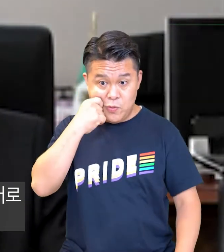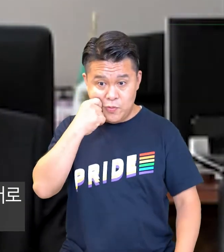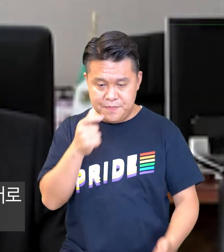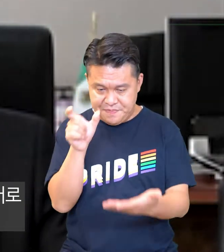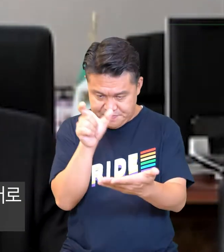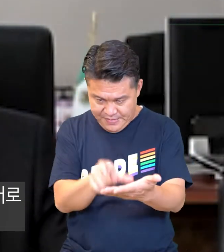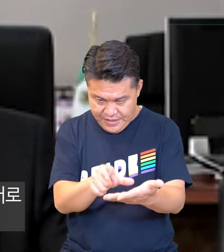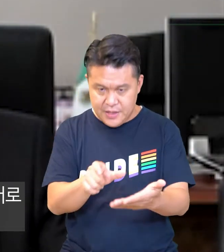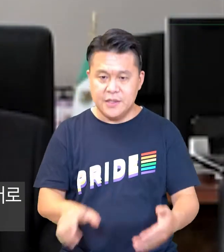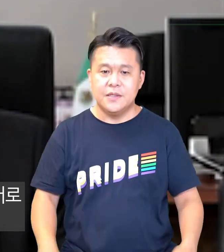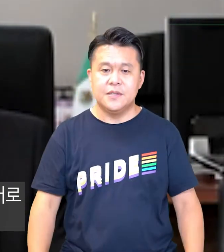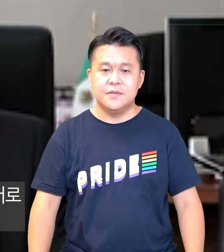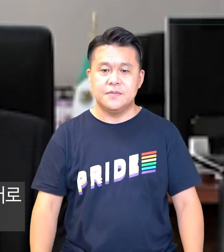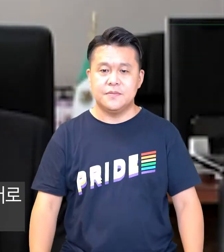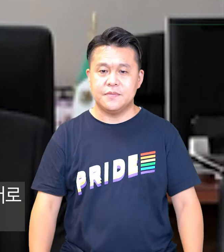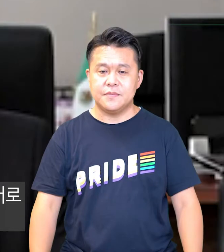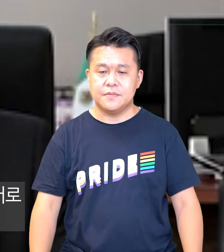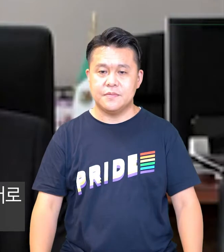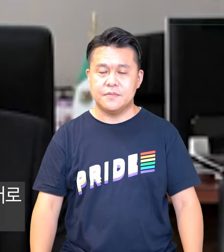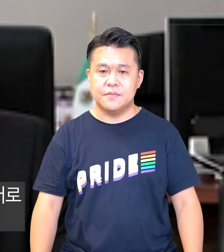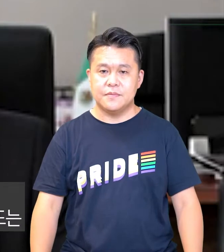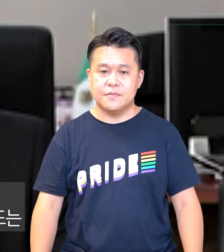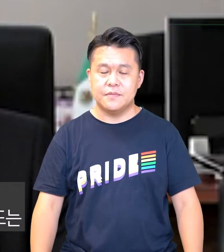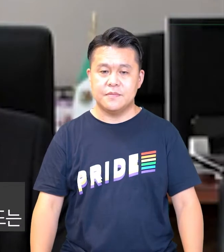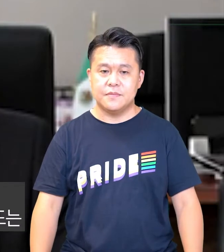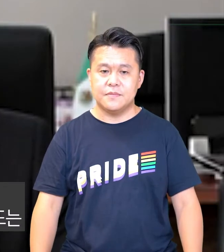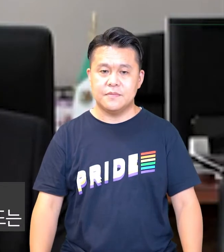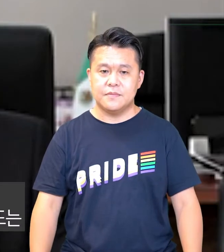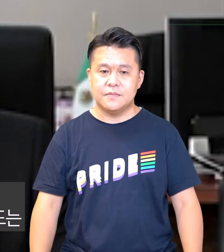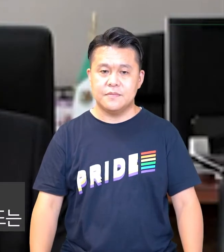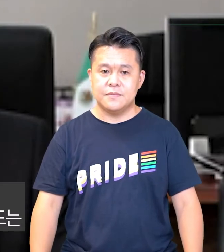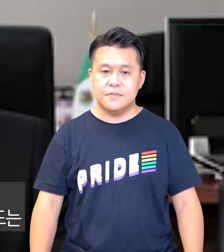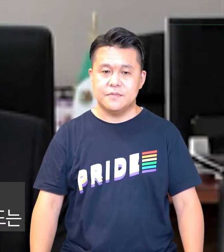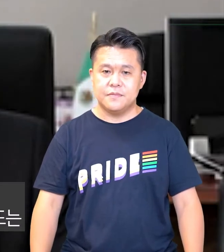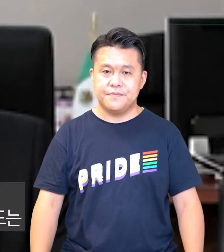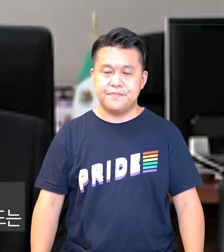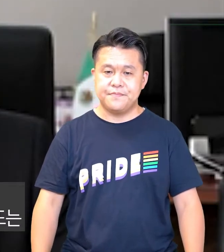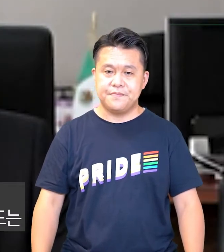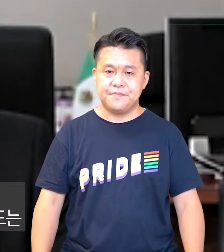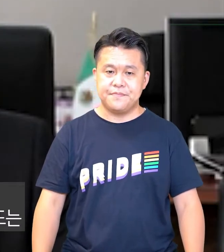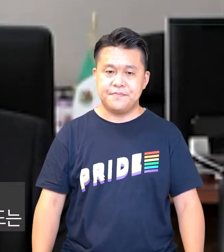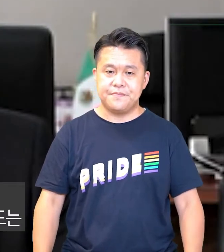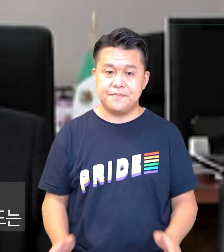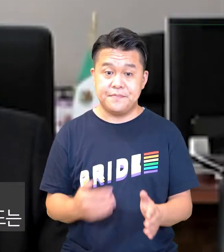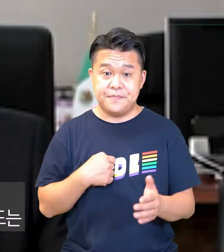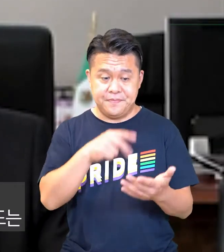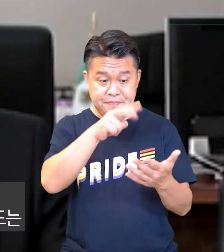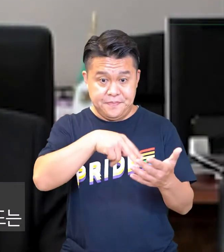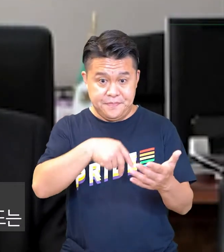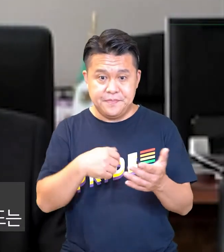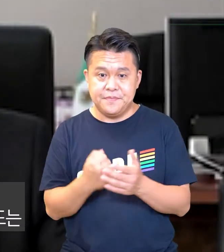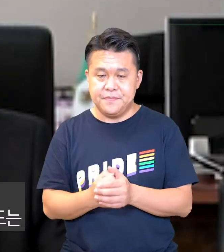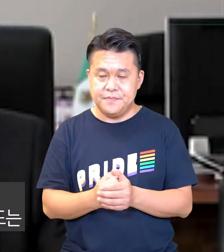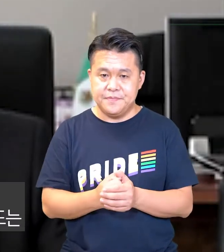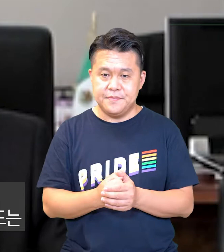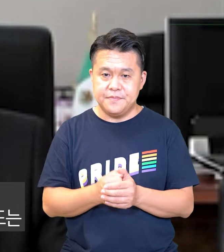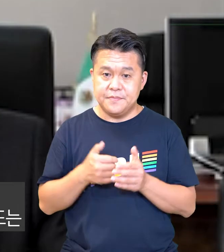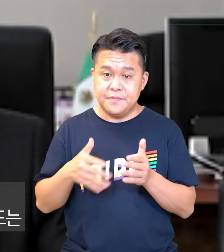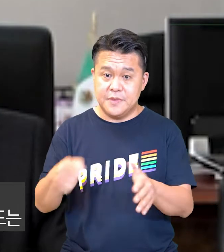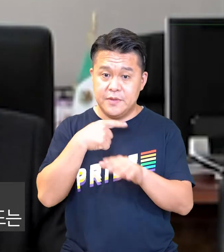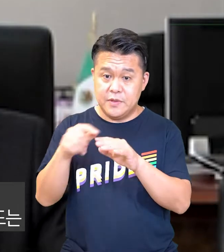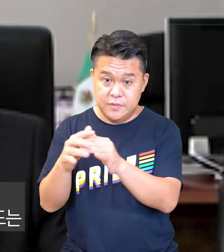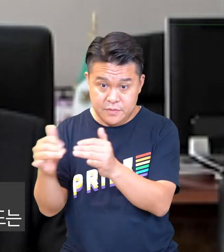expressly prohibits discrimination on the grounds of, and I read, ethnicity,